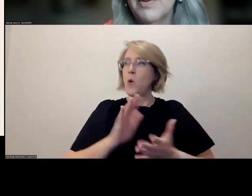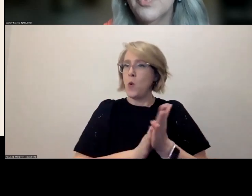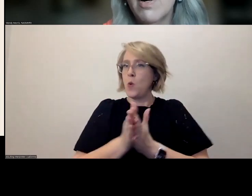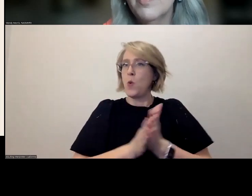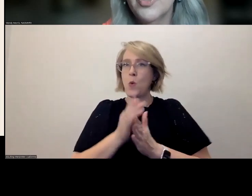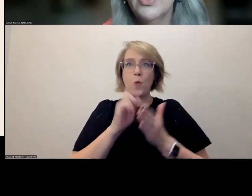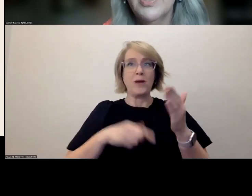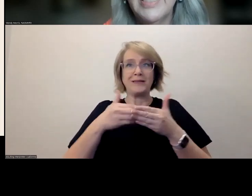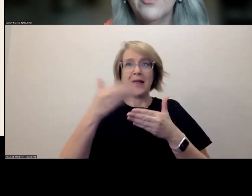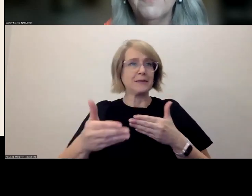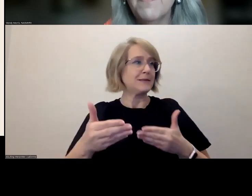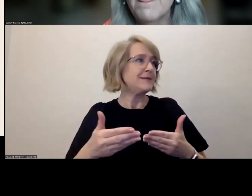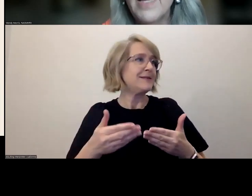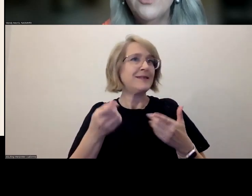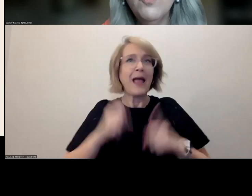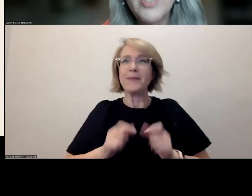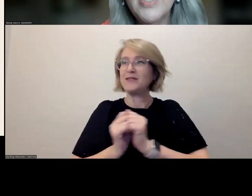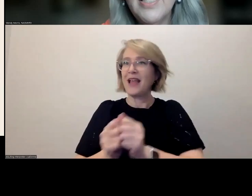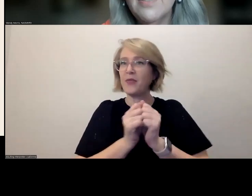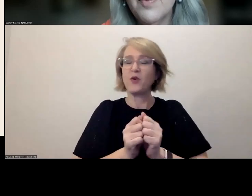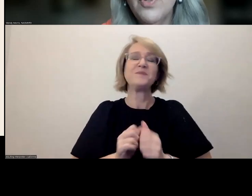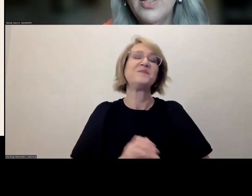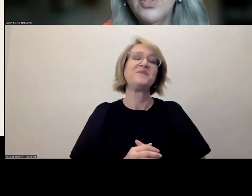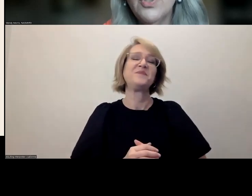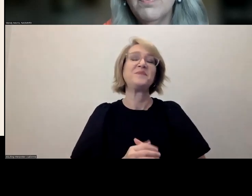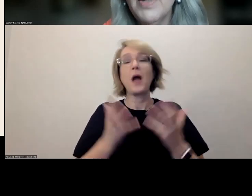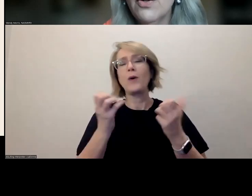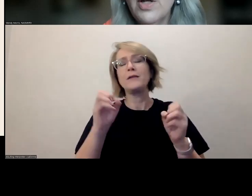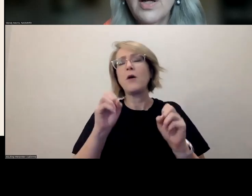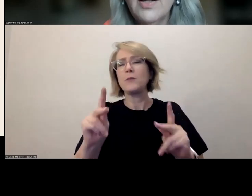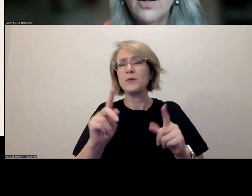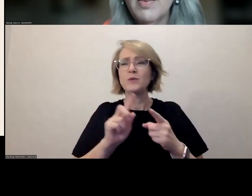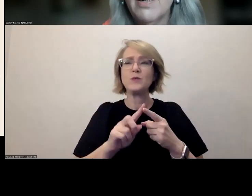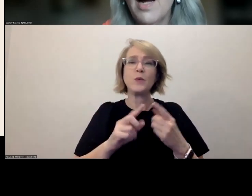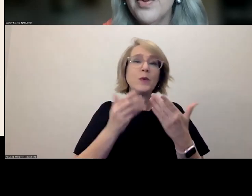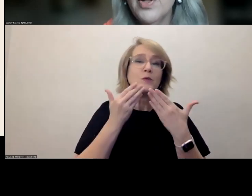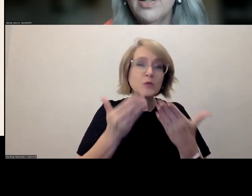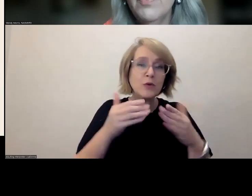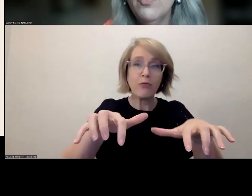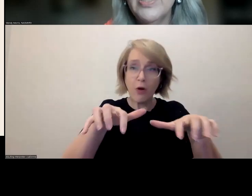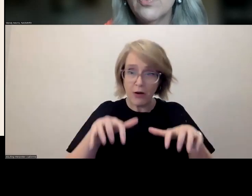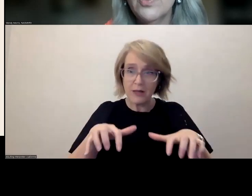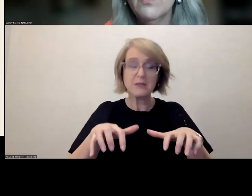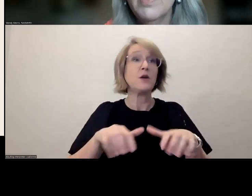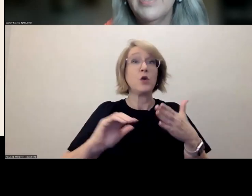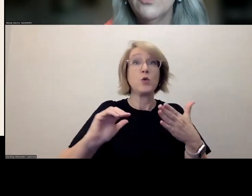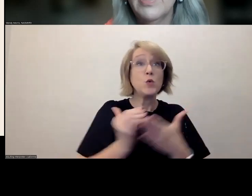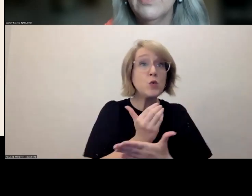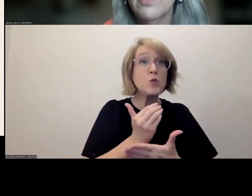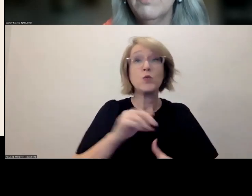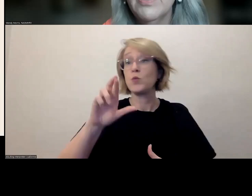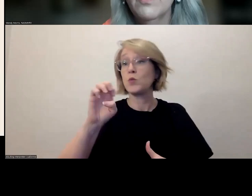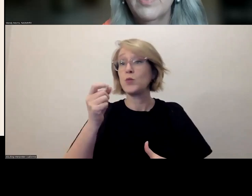going to be able to accomplish together. I do want to take this opportunity to just make sure the audience knows about a couple of new resources from the